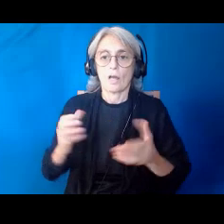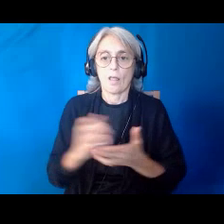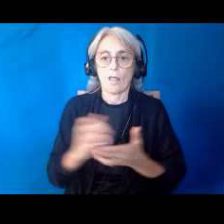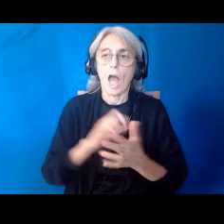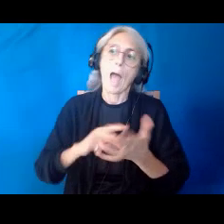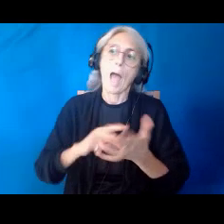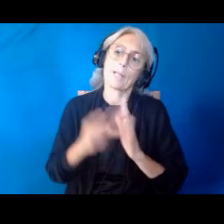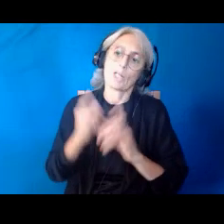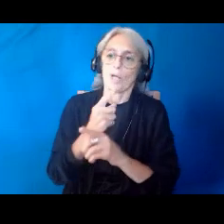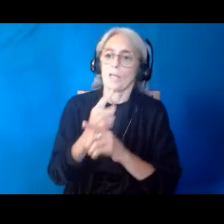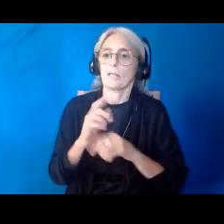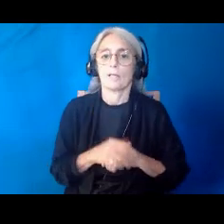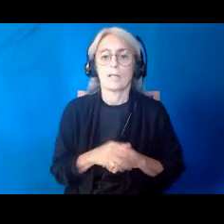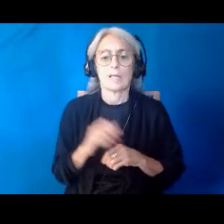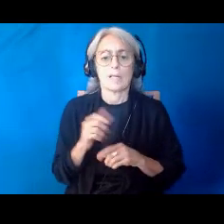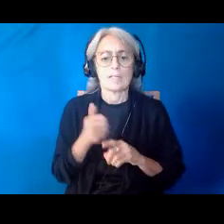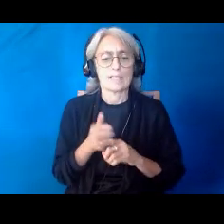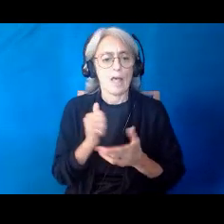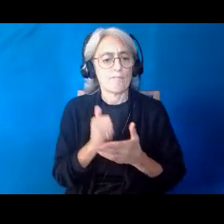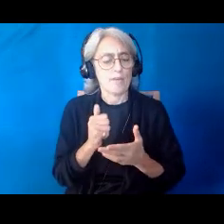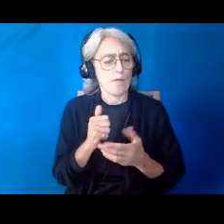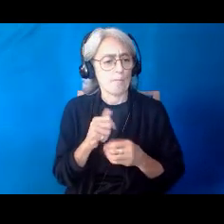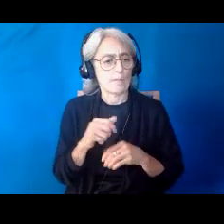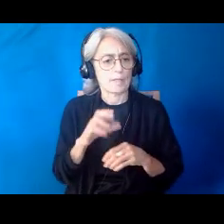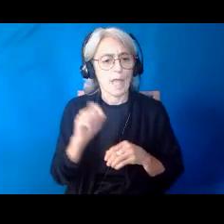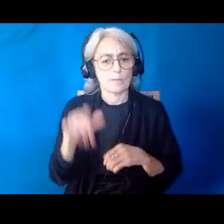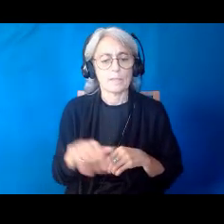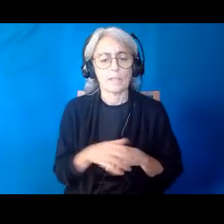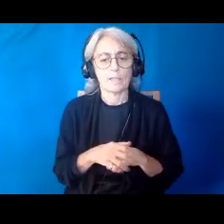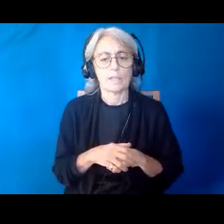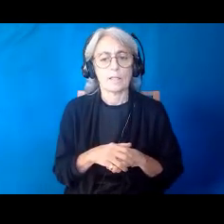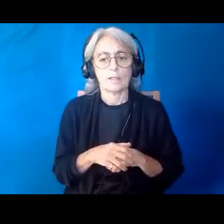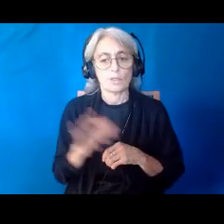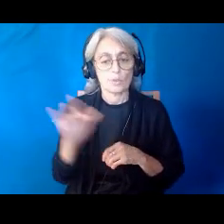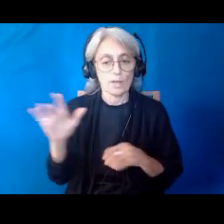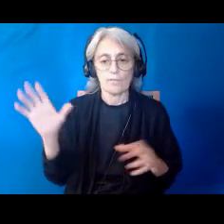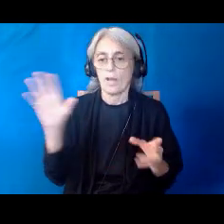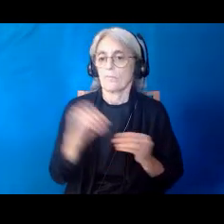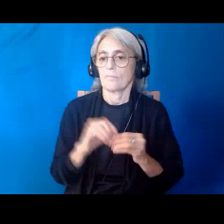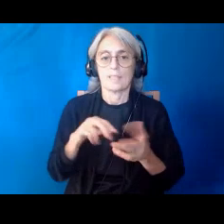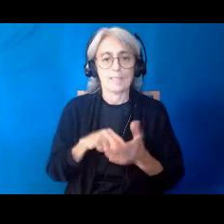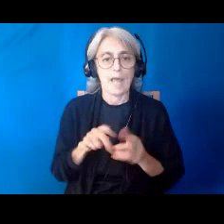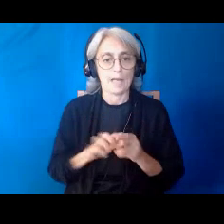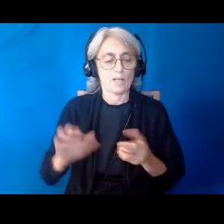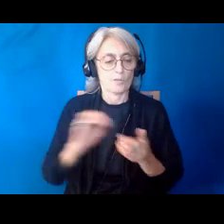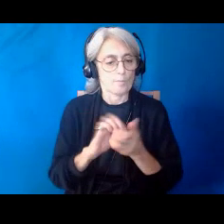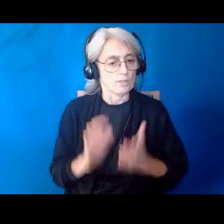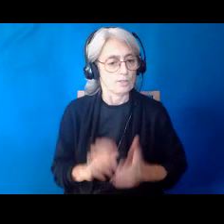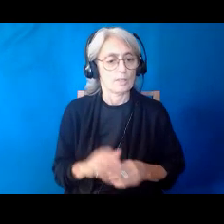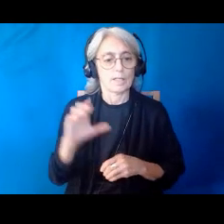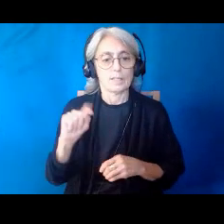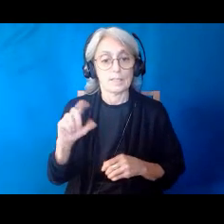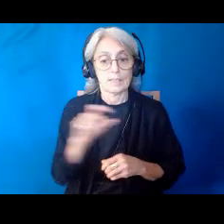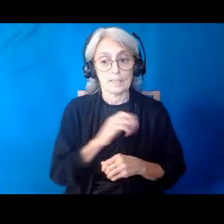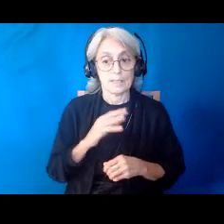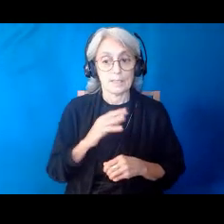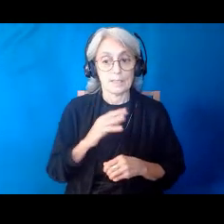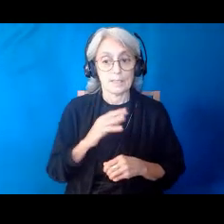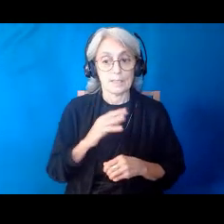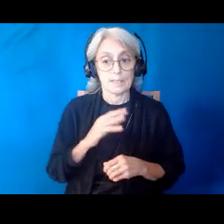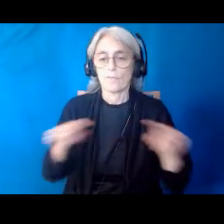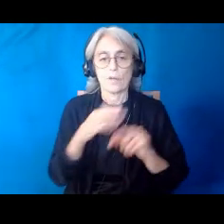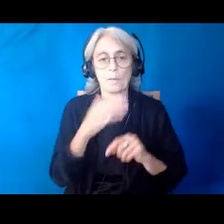self-help counties, all 25, stand as your partners. Again, I'll say the CTC staff, all of you are the best